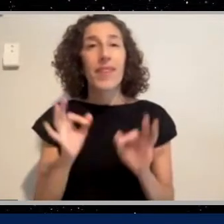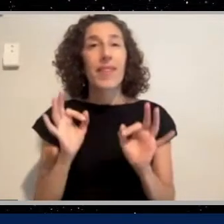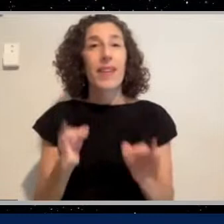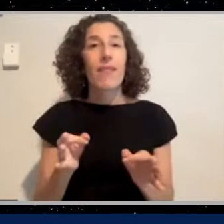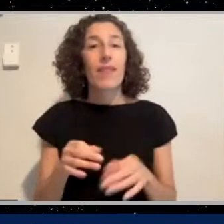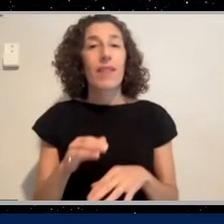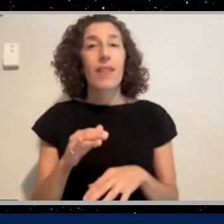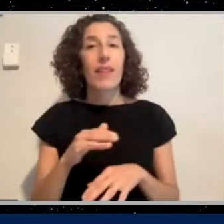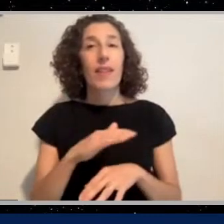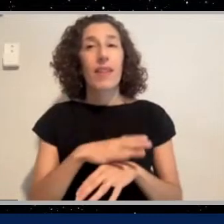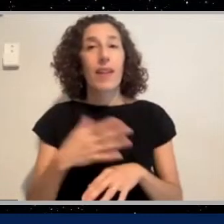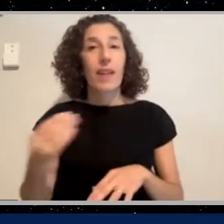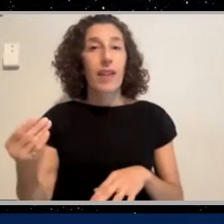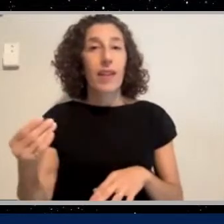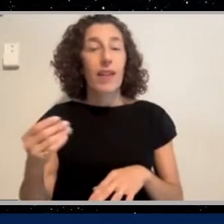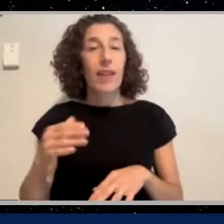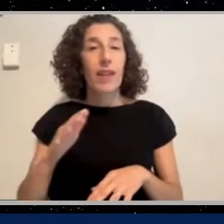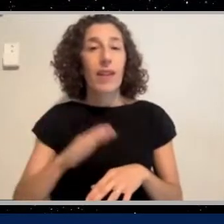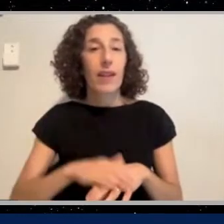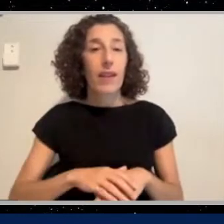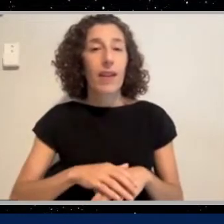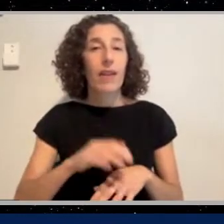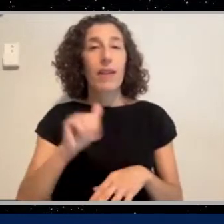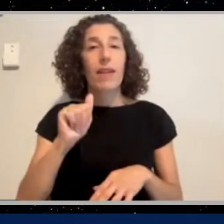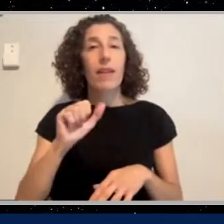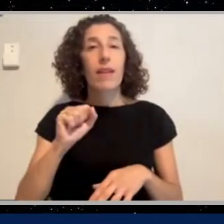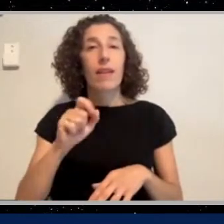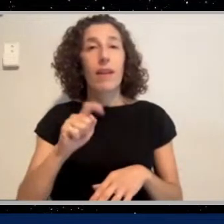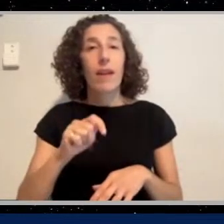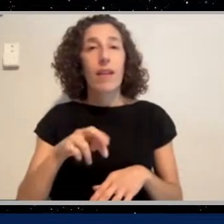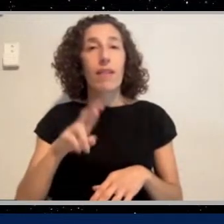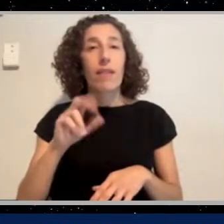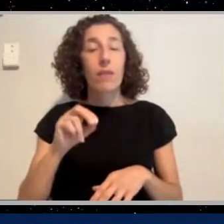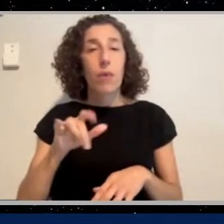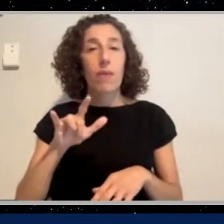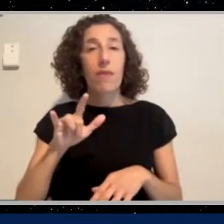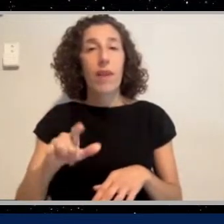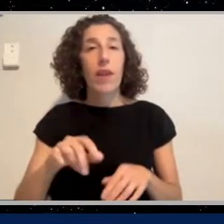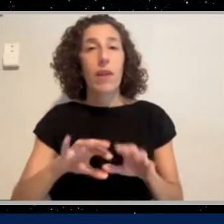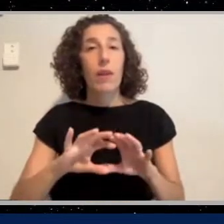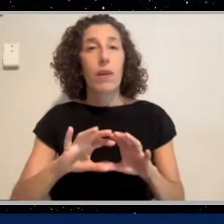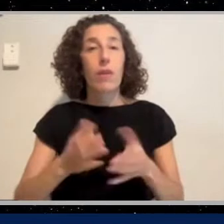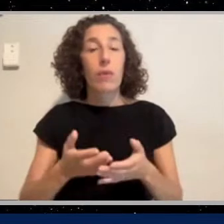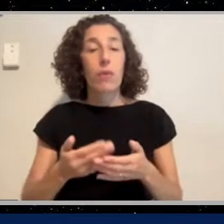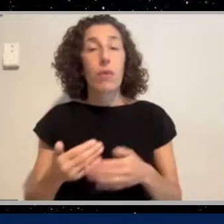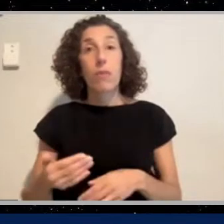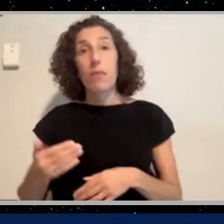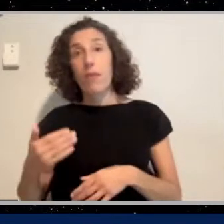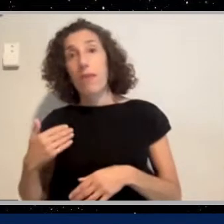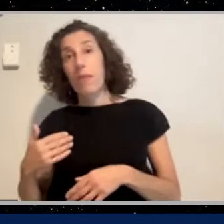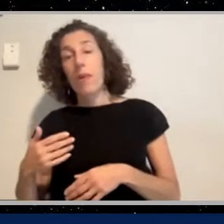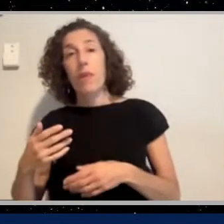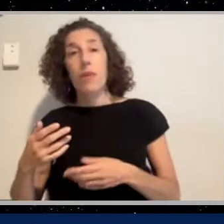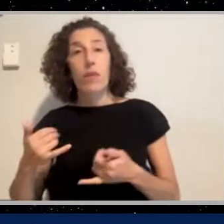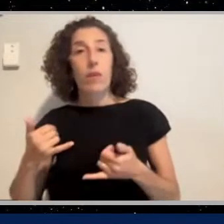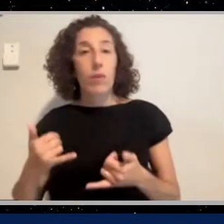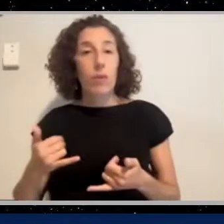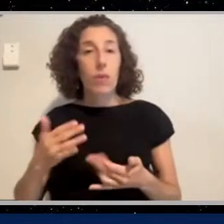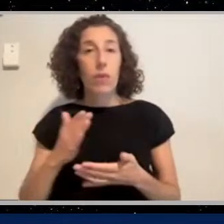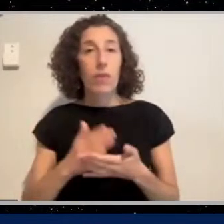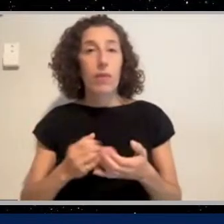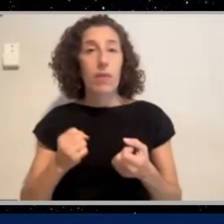Astro flight crew, I think, from the previous one and the current one, there are some strong academic